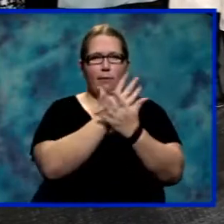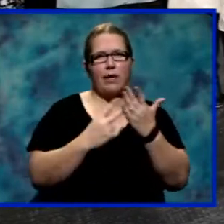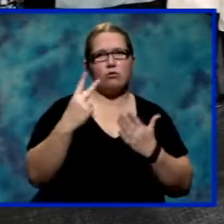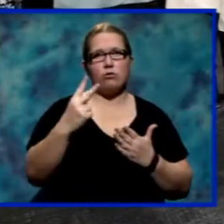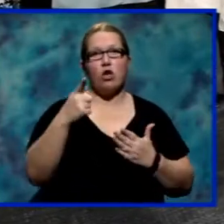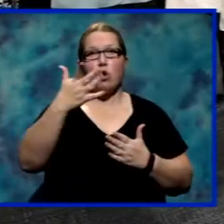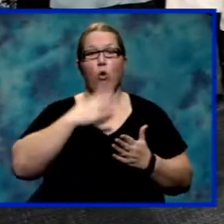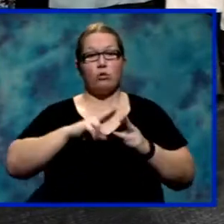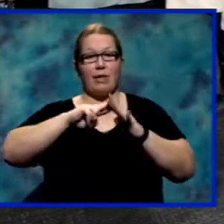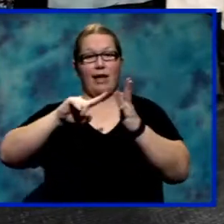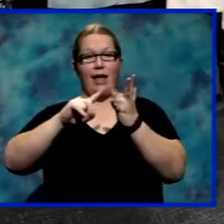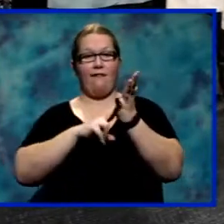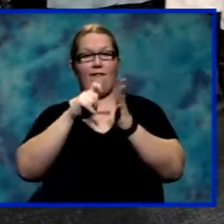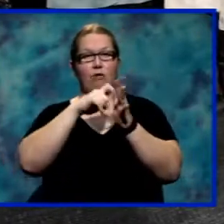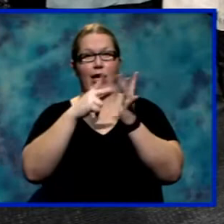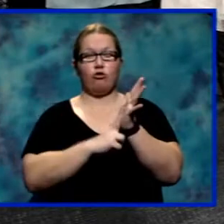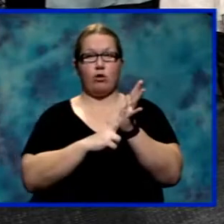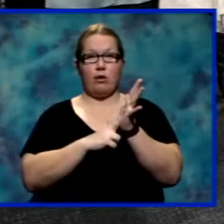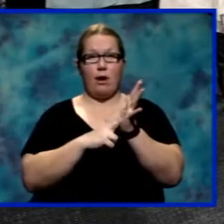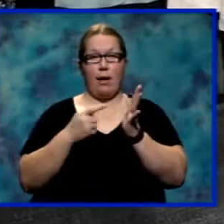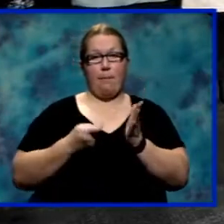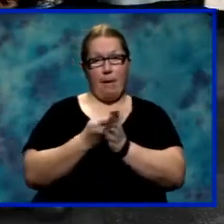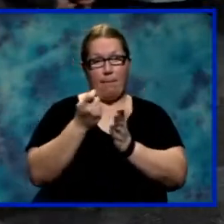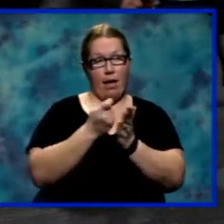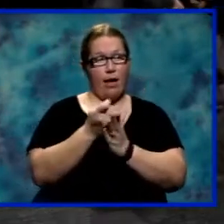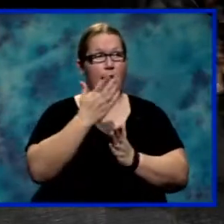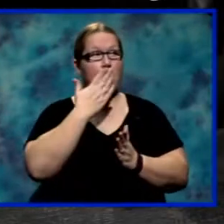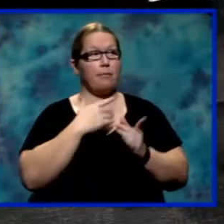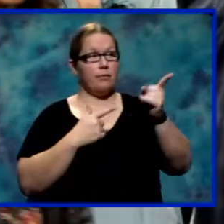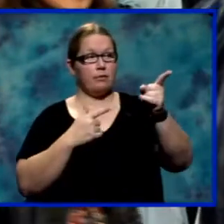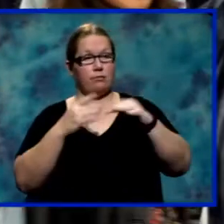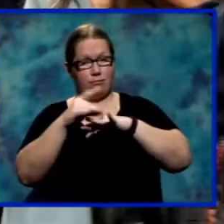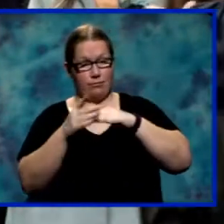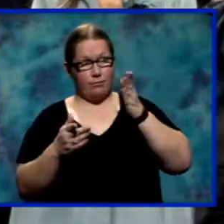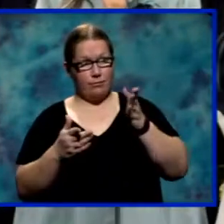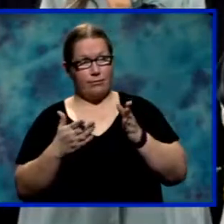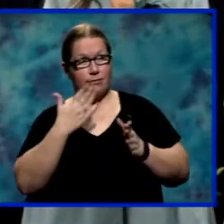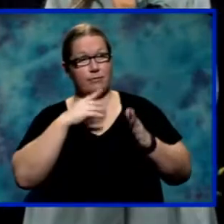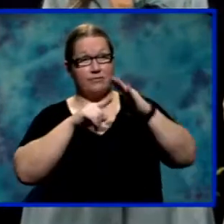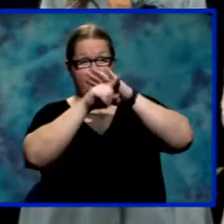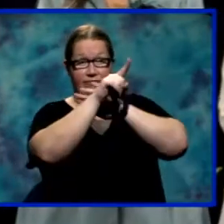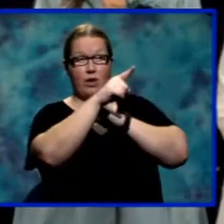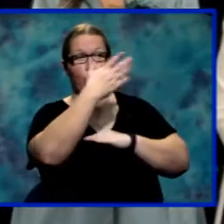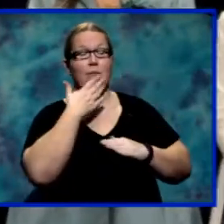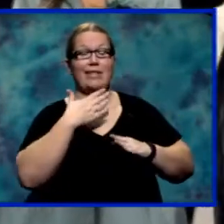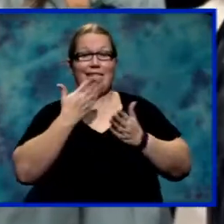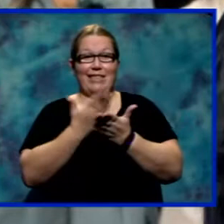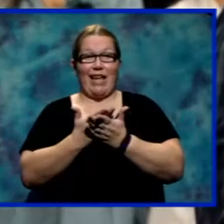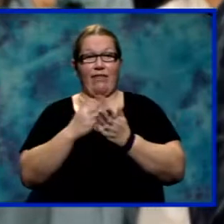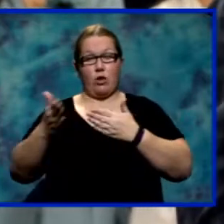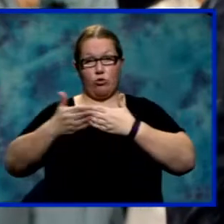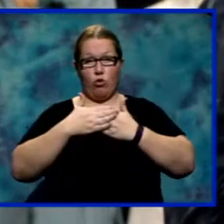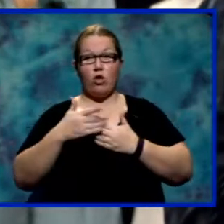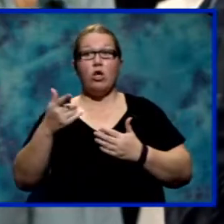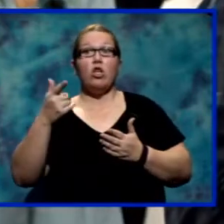a foundation member, please, Liska, run out there now, baby. Liska's going to be sitting at the door. Check